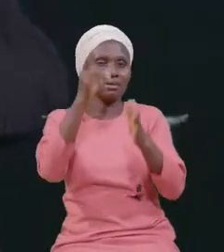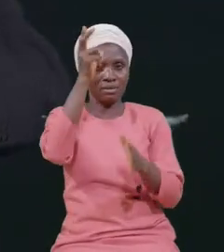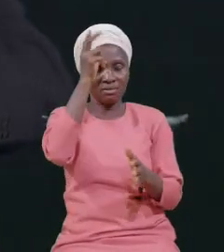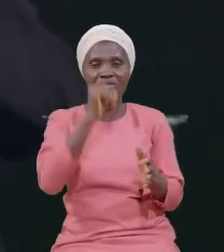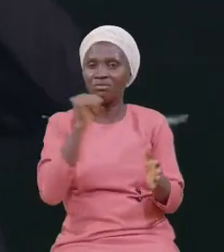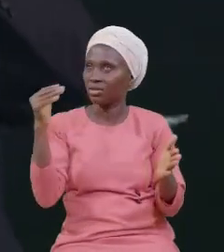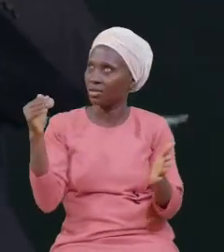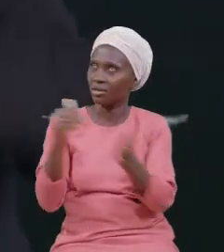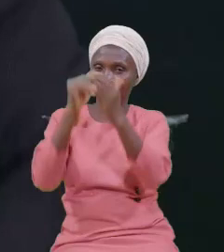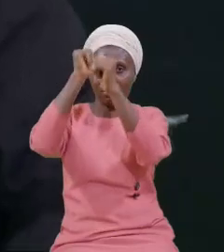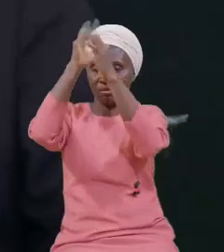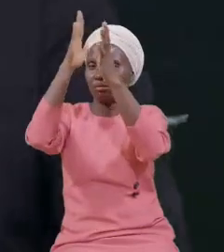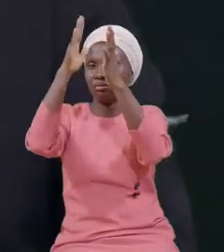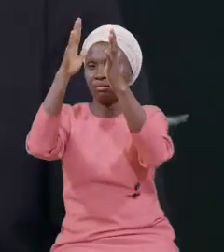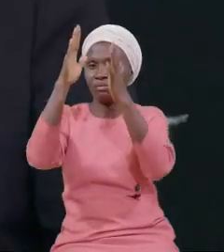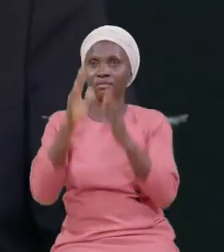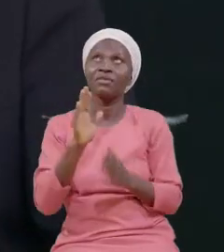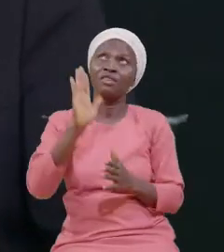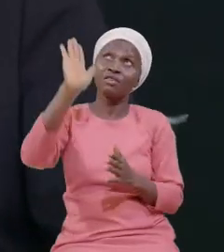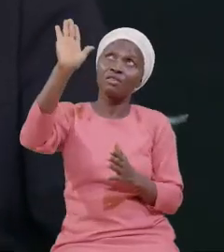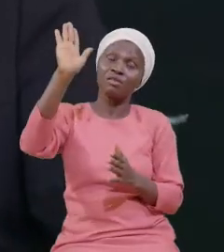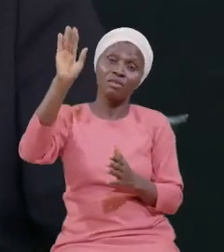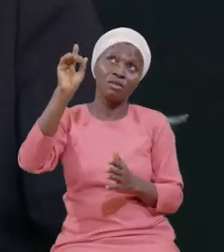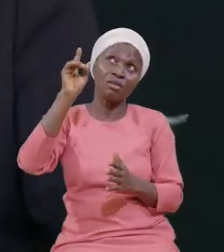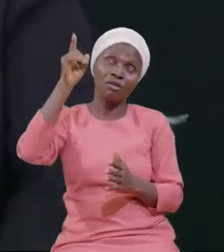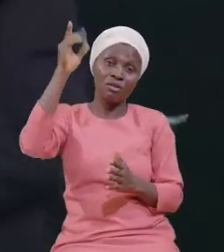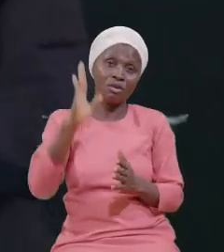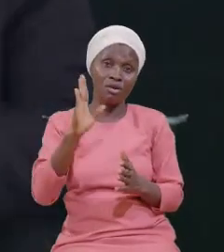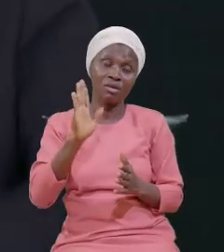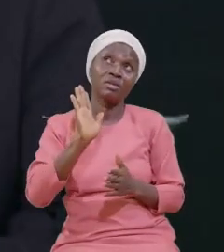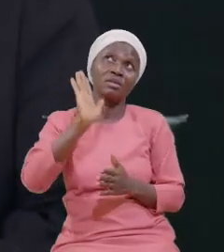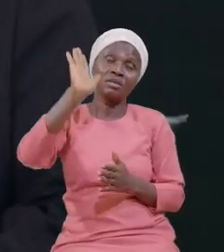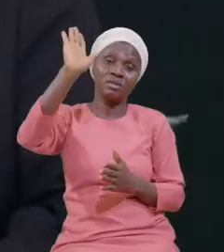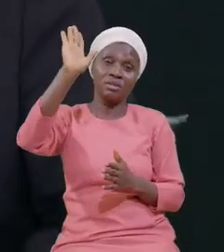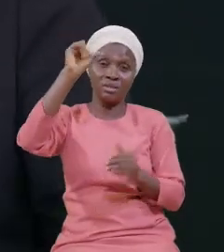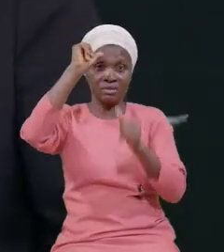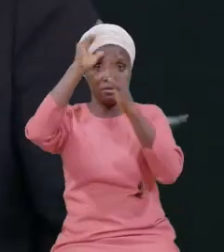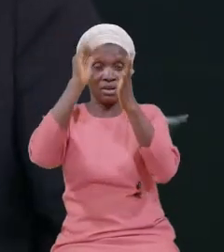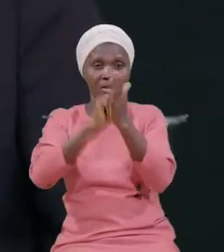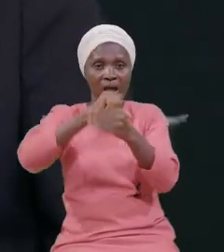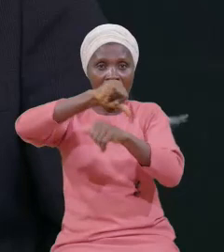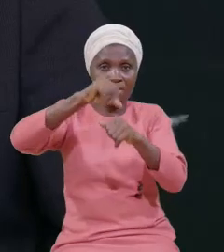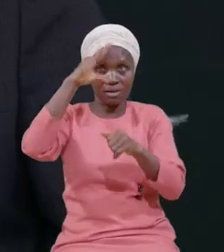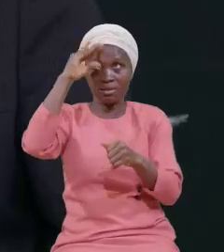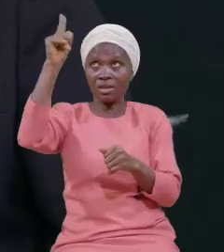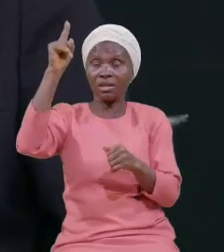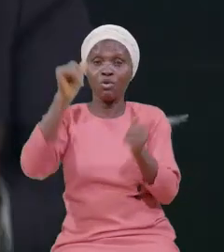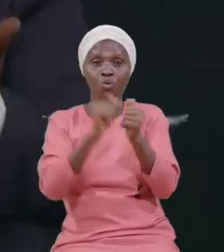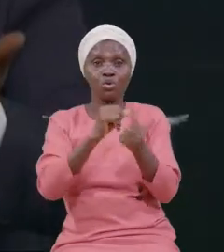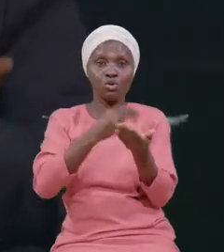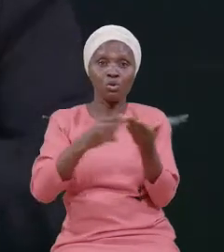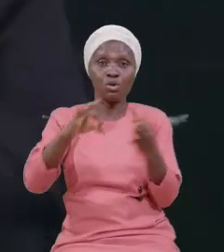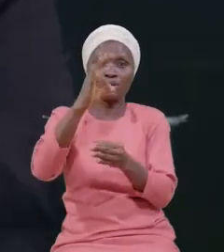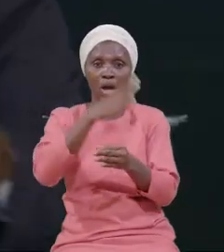It's God, his Father, that anointed him with the Holy Ghost, our power. And